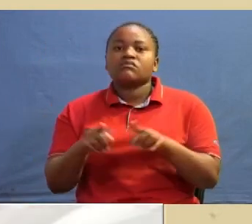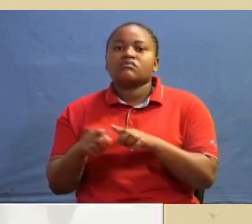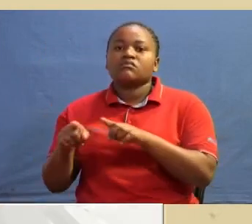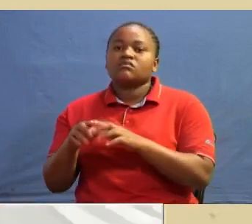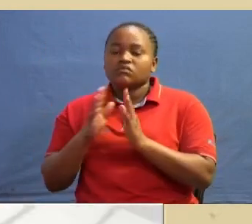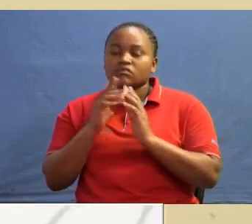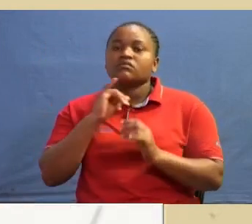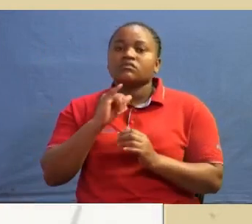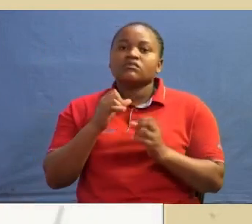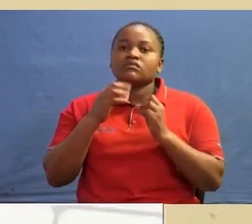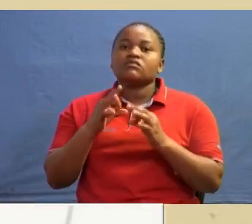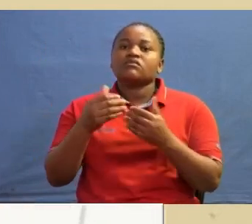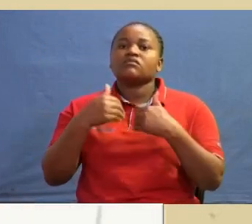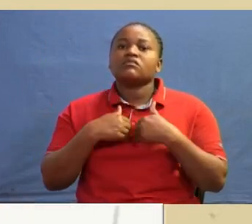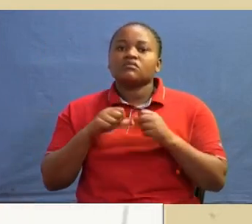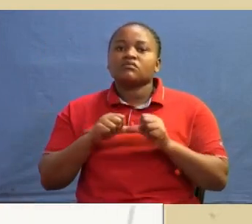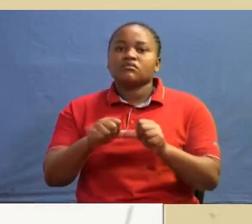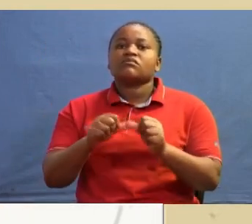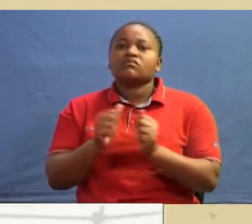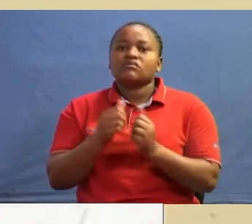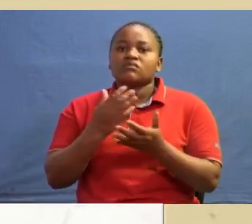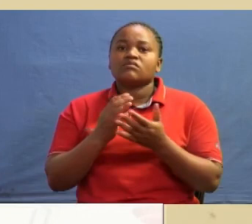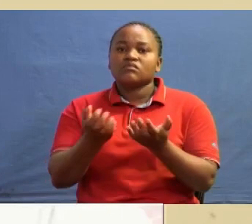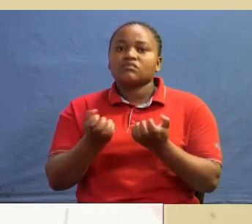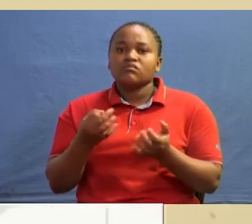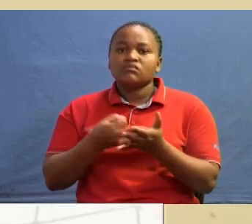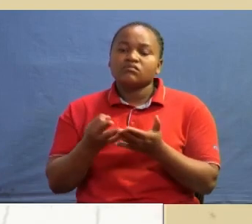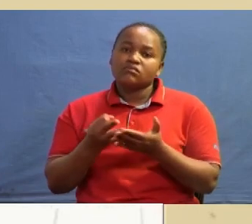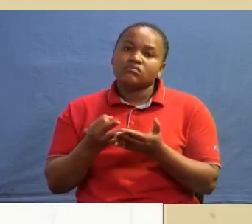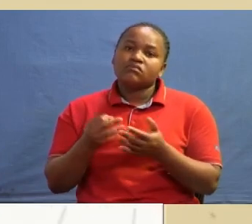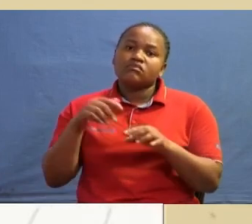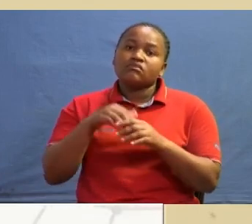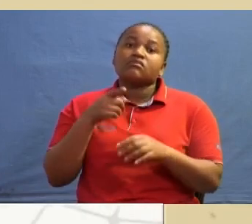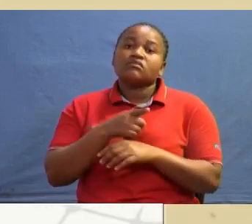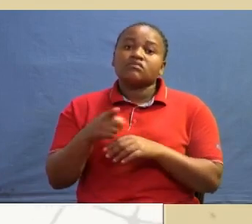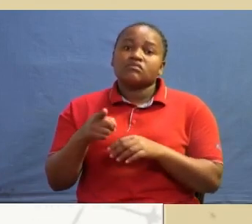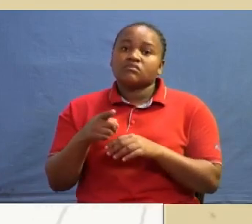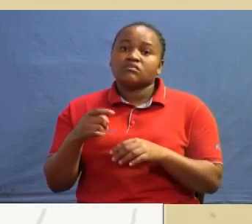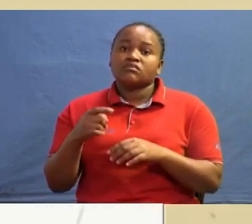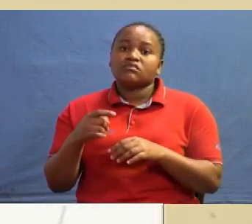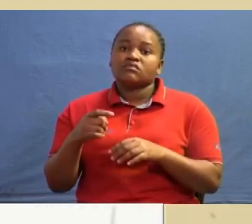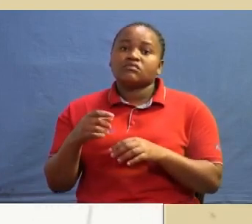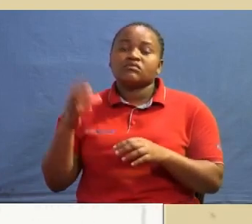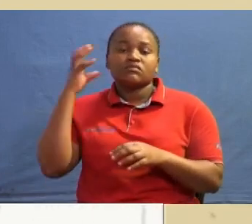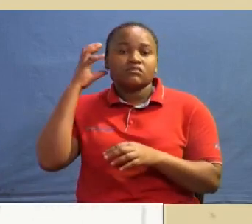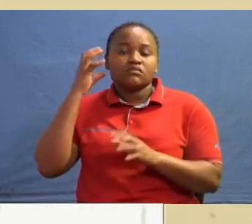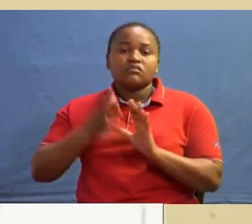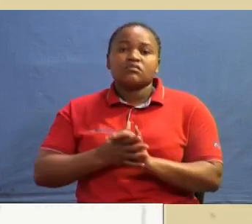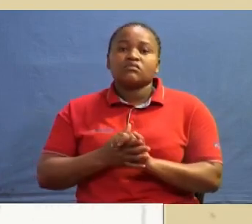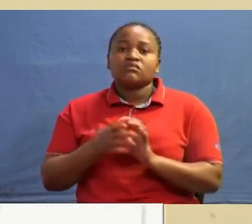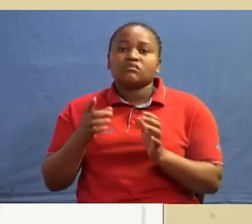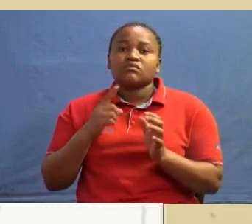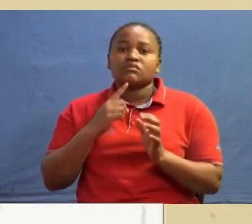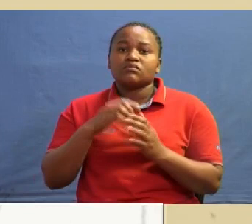is, if they will now continue funding, we need more funding in these technical colleges. From